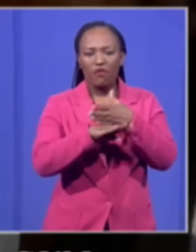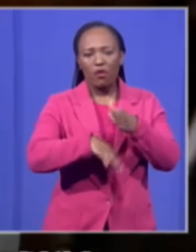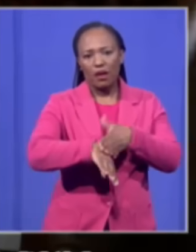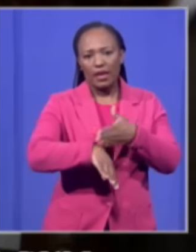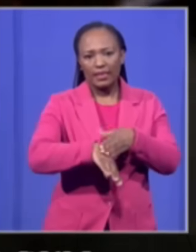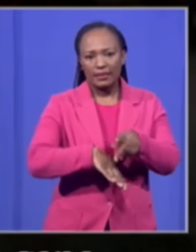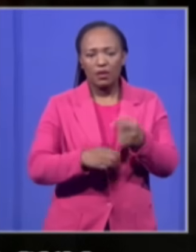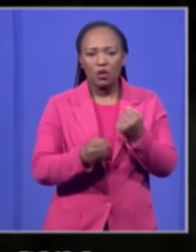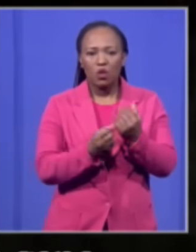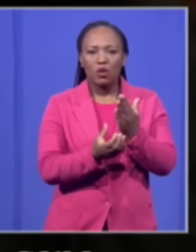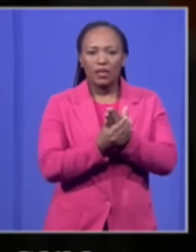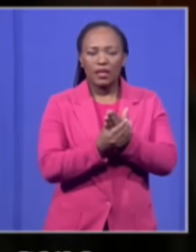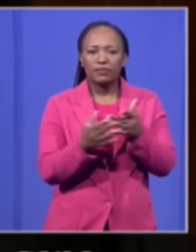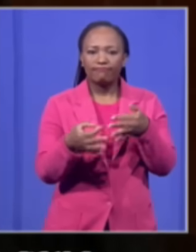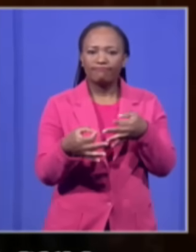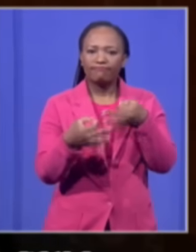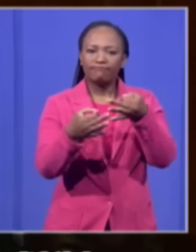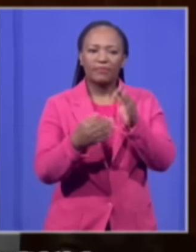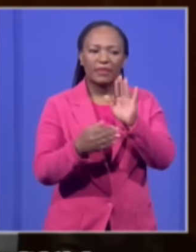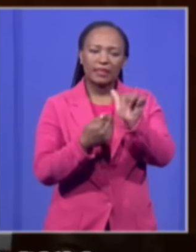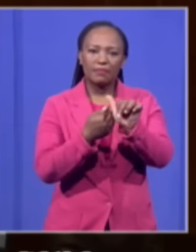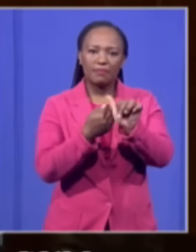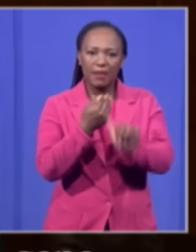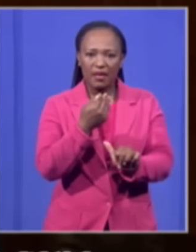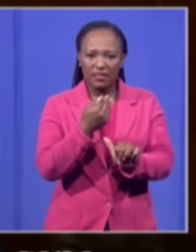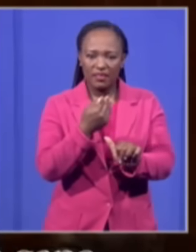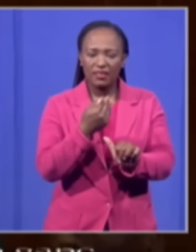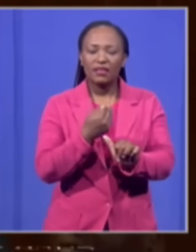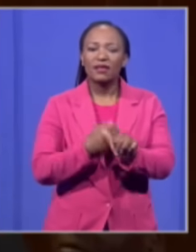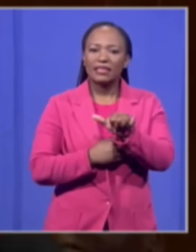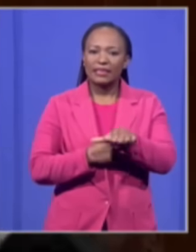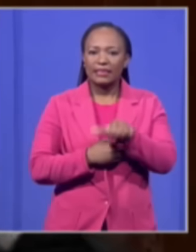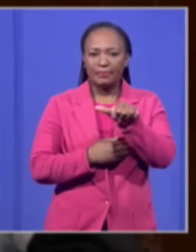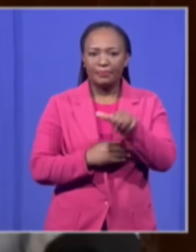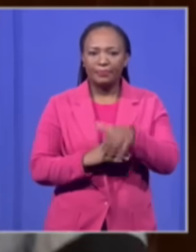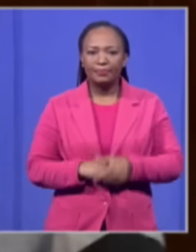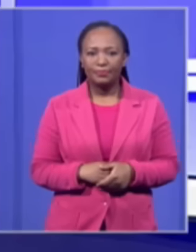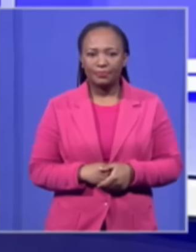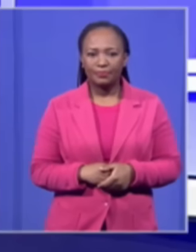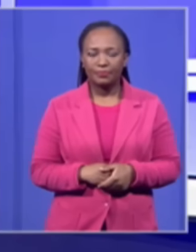Kgetsi buseditswe morago go fitlhelela kgwedi e tlang e le 13.